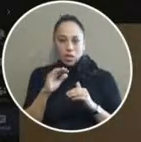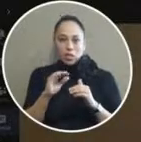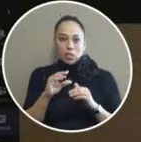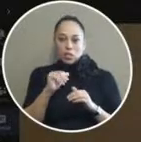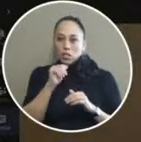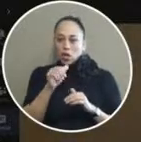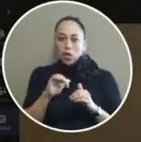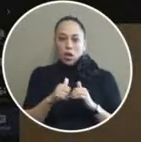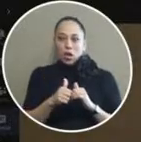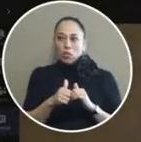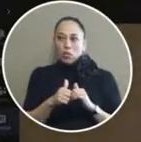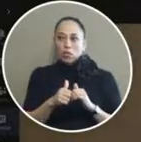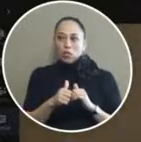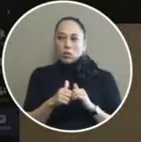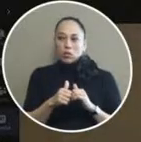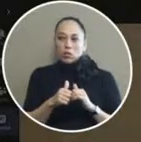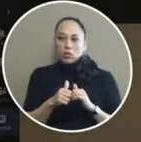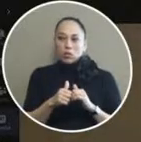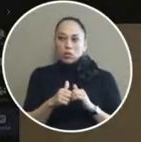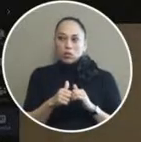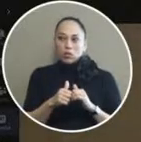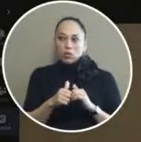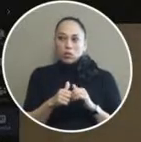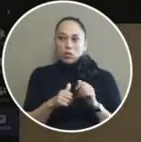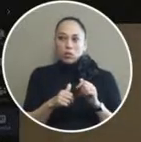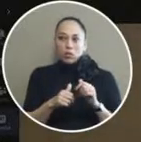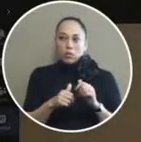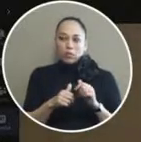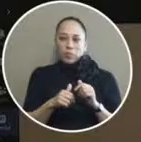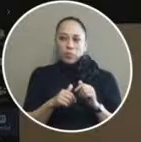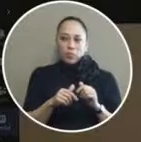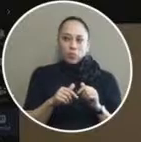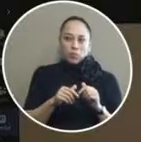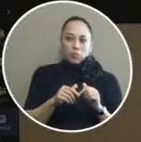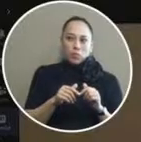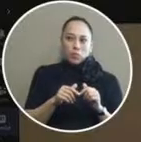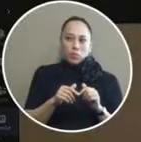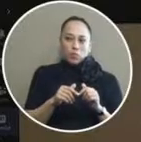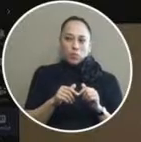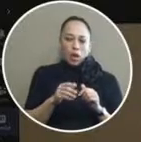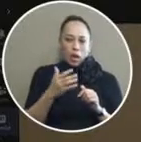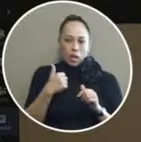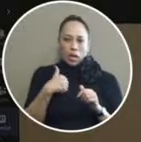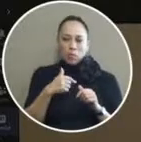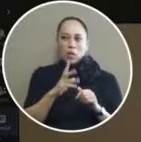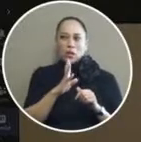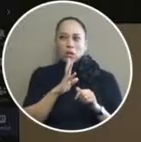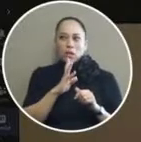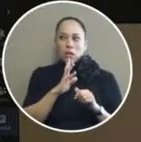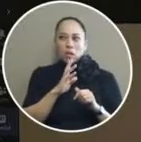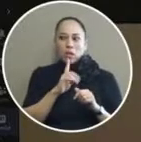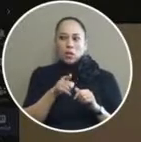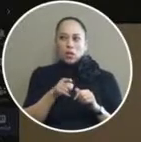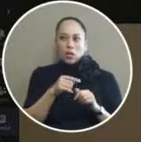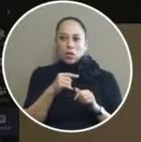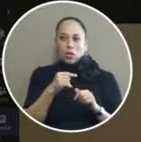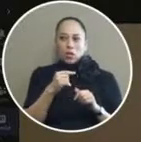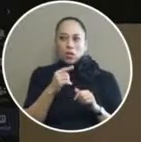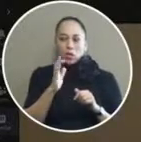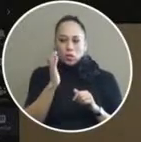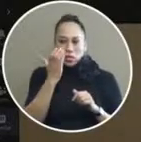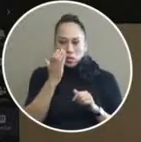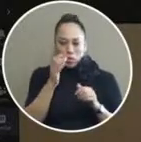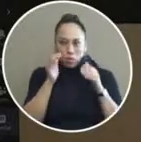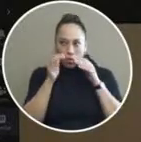of people. So let me speak, Jerome, just for a sec, okay? Yes, sir. Because you seem very focused